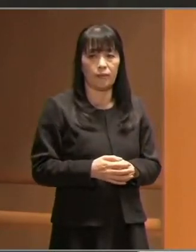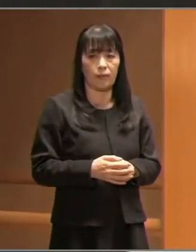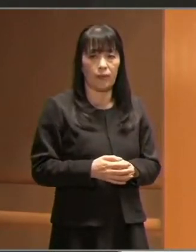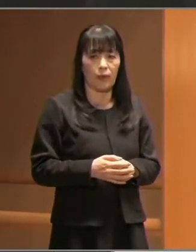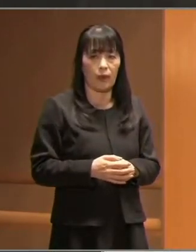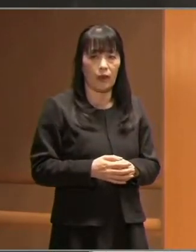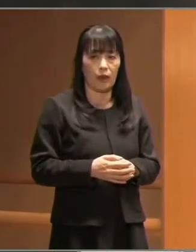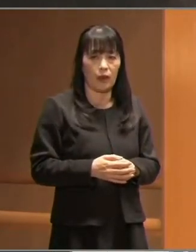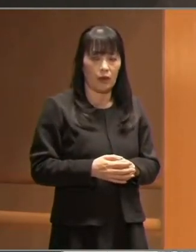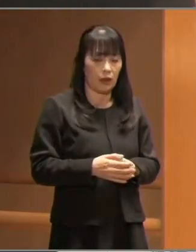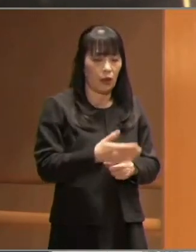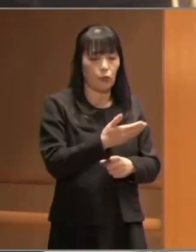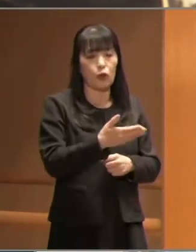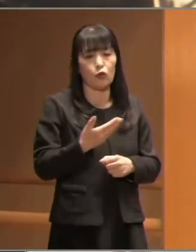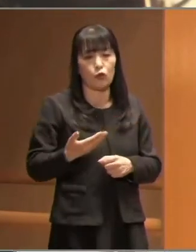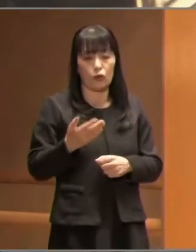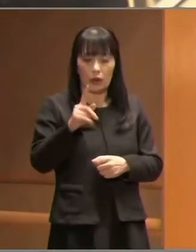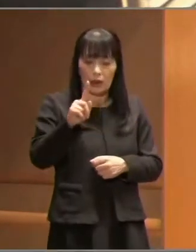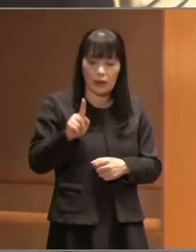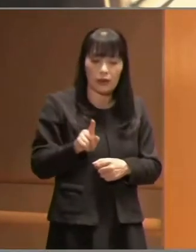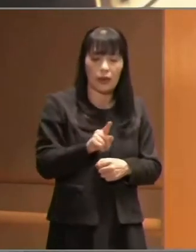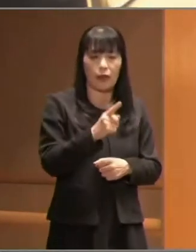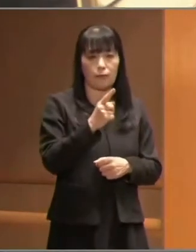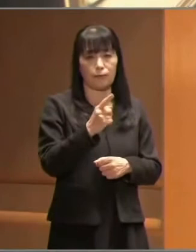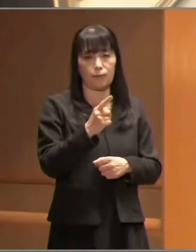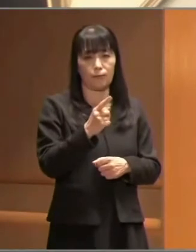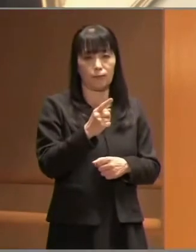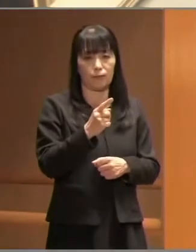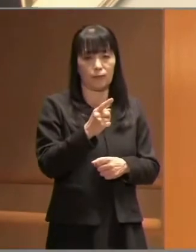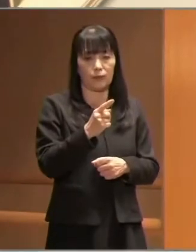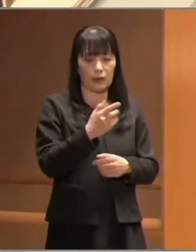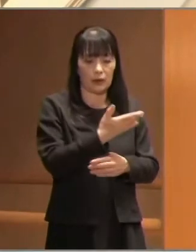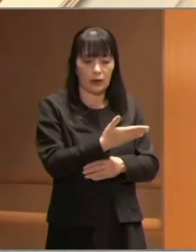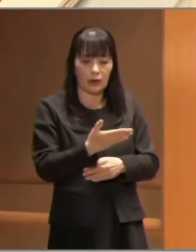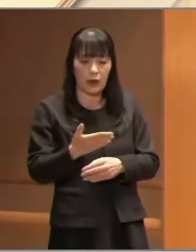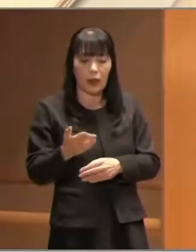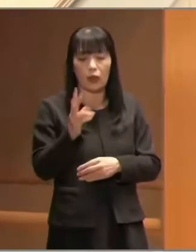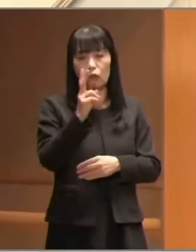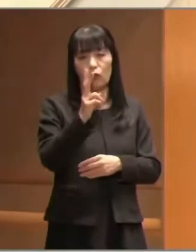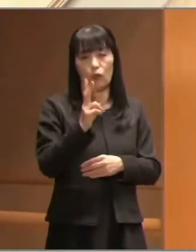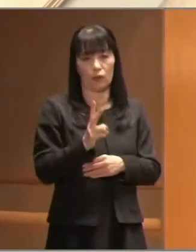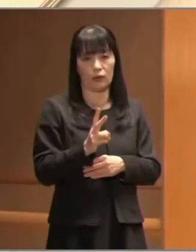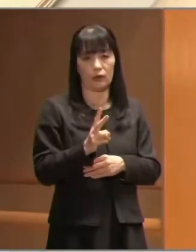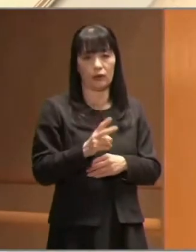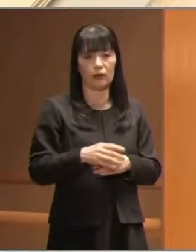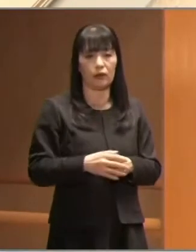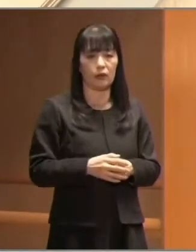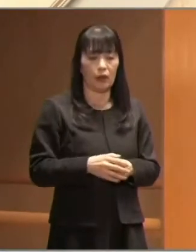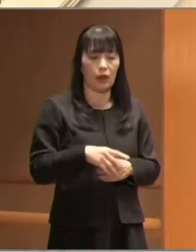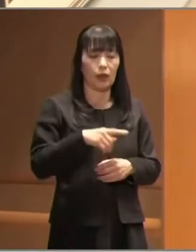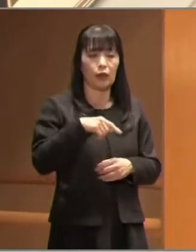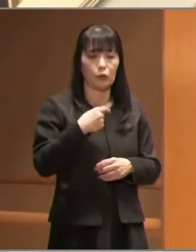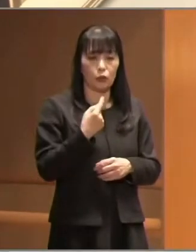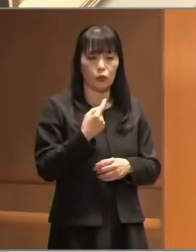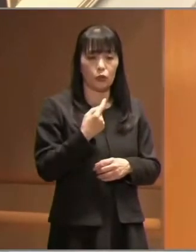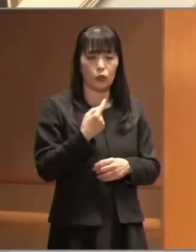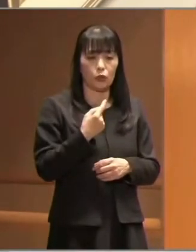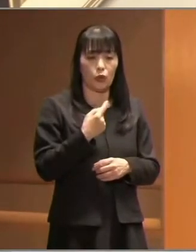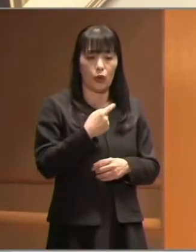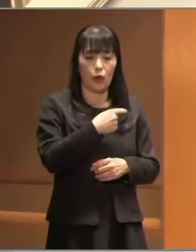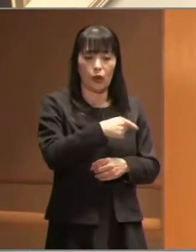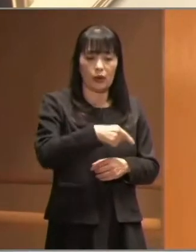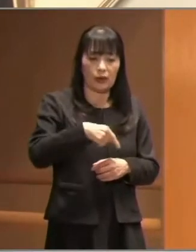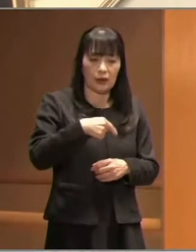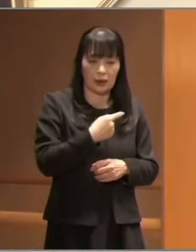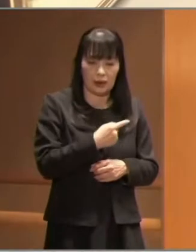slowly, so vertically and horizontally, just allowing water to flow as they